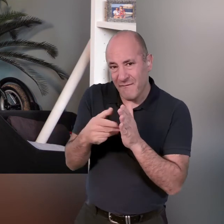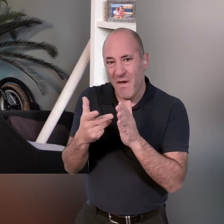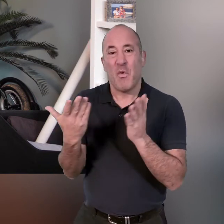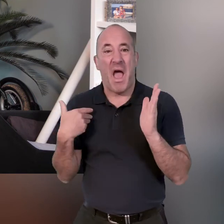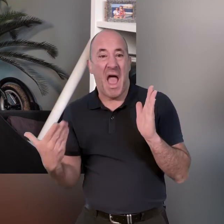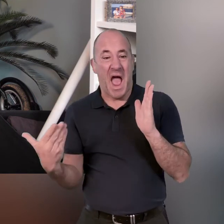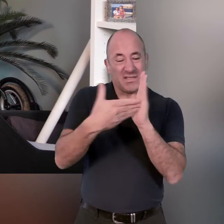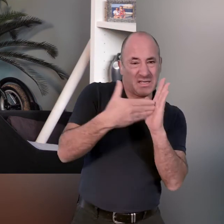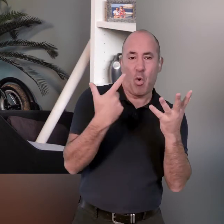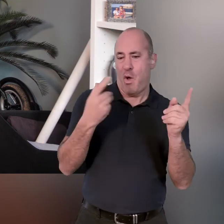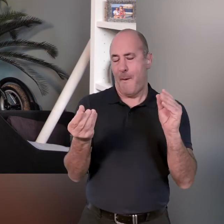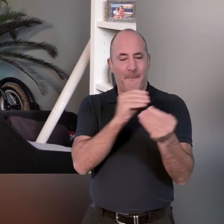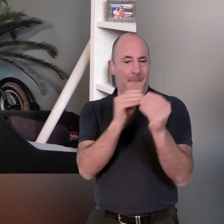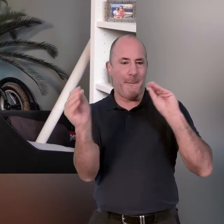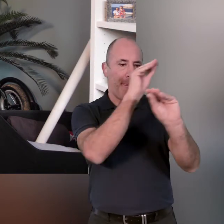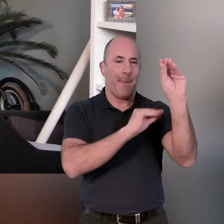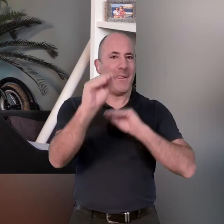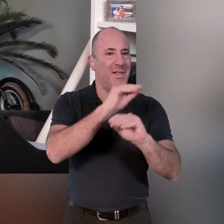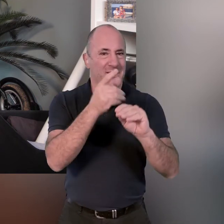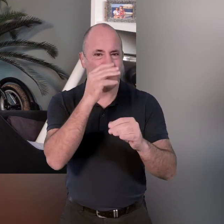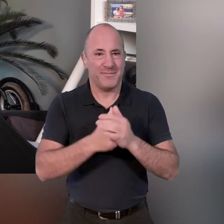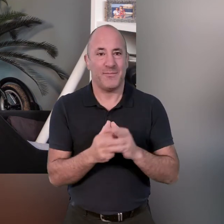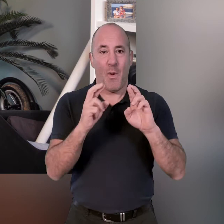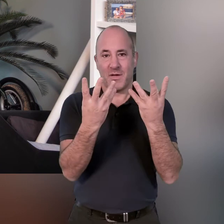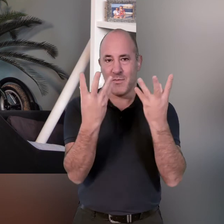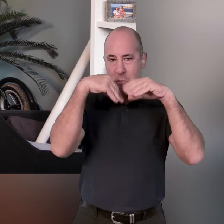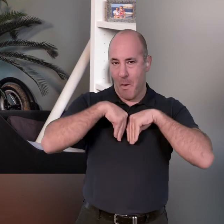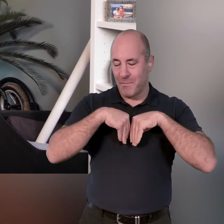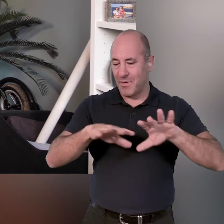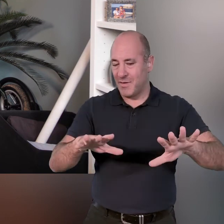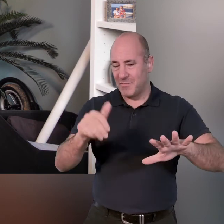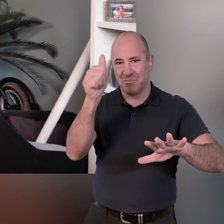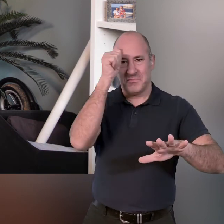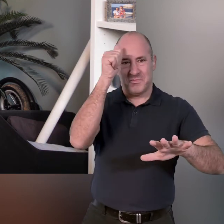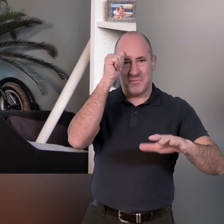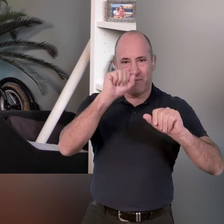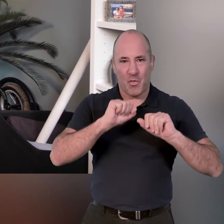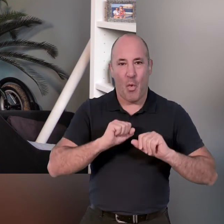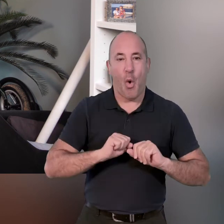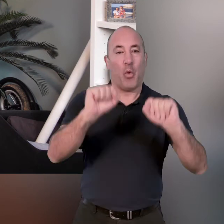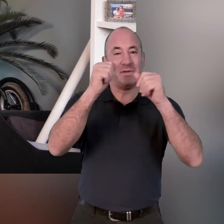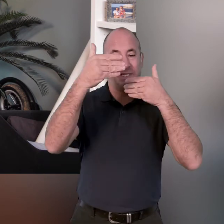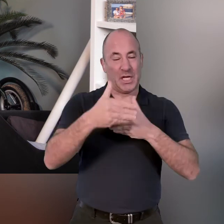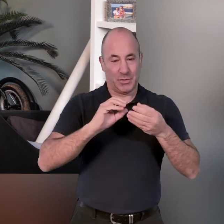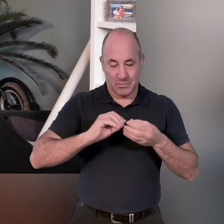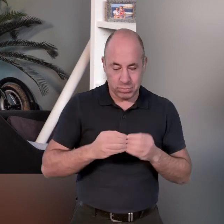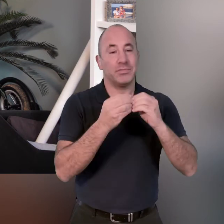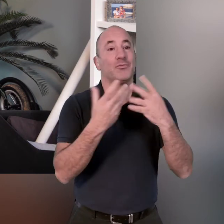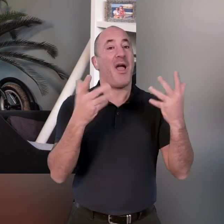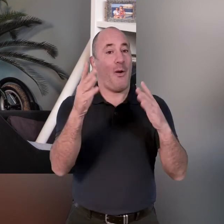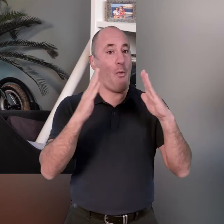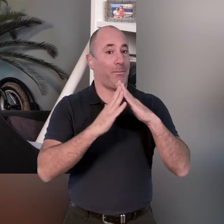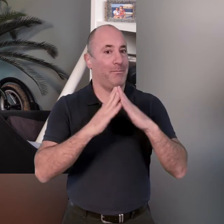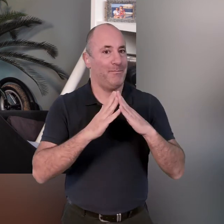take things away as well and shuffle things around. So hopefully now you'll have the tools available to be able to create your own